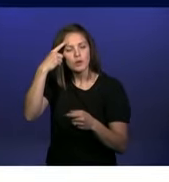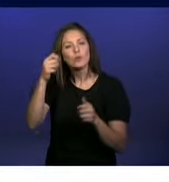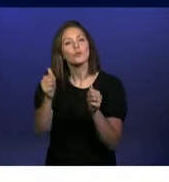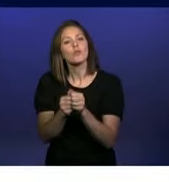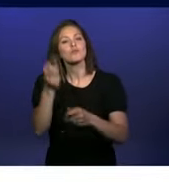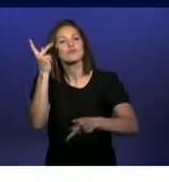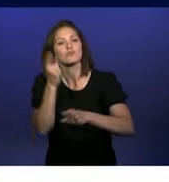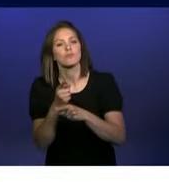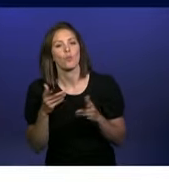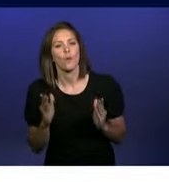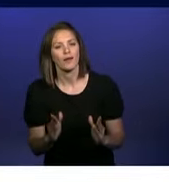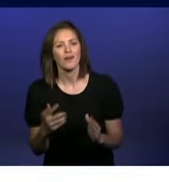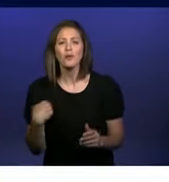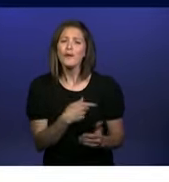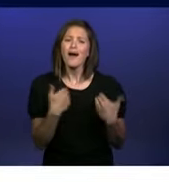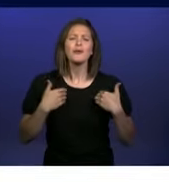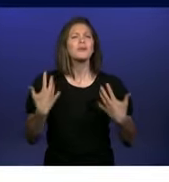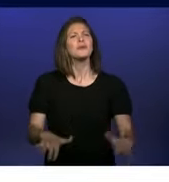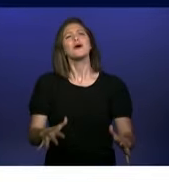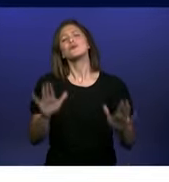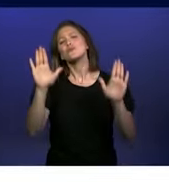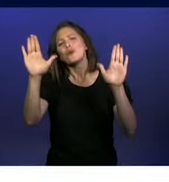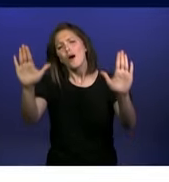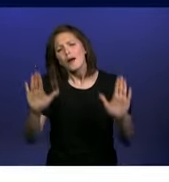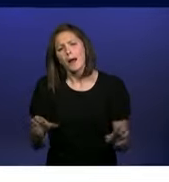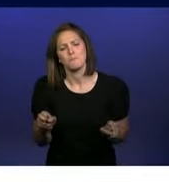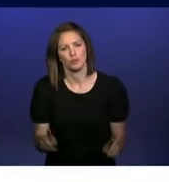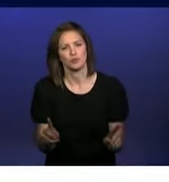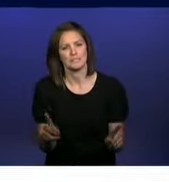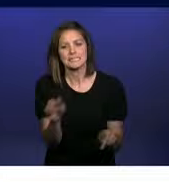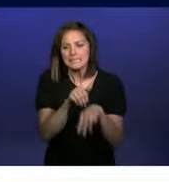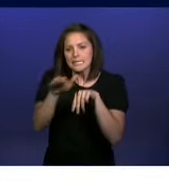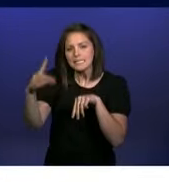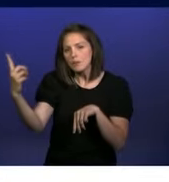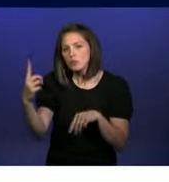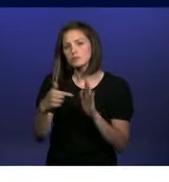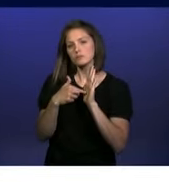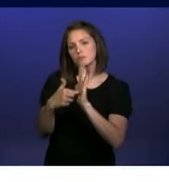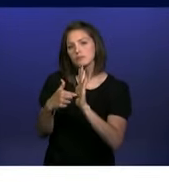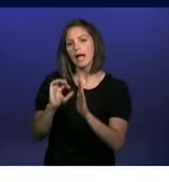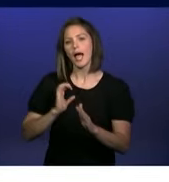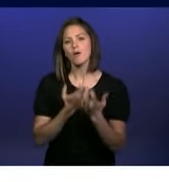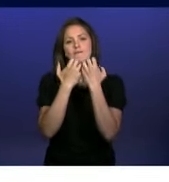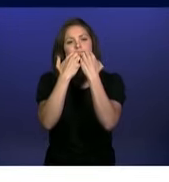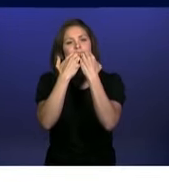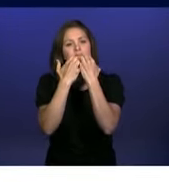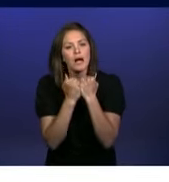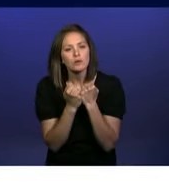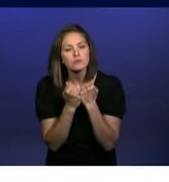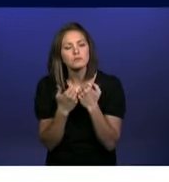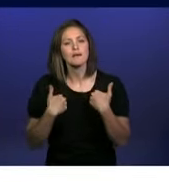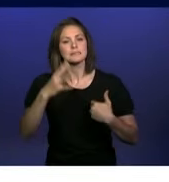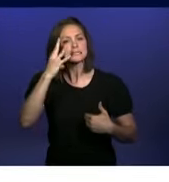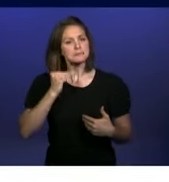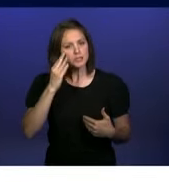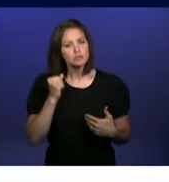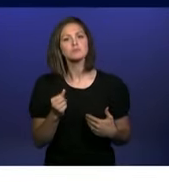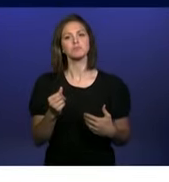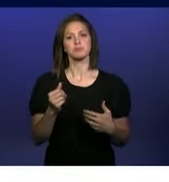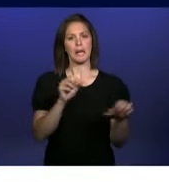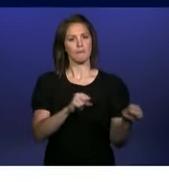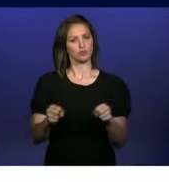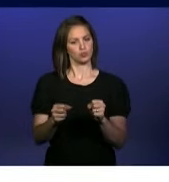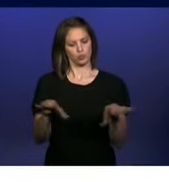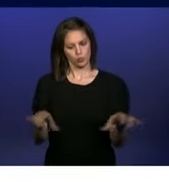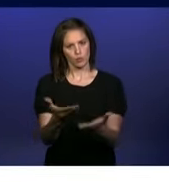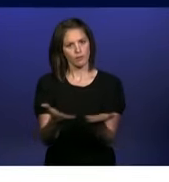incredible opportunity to send someone back to Washington that represents our values, that has the right experience to get things done, that knows how to work